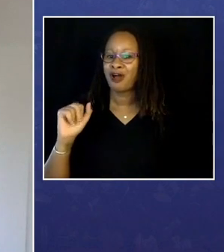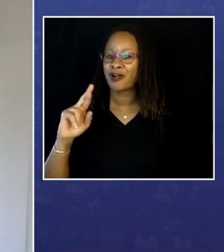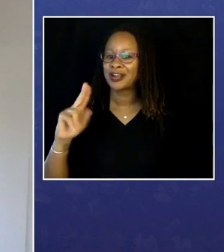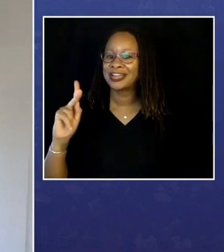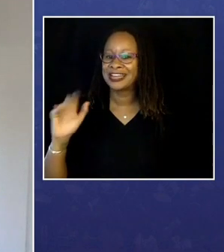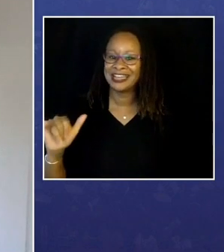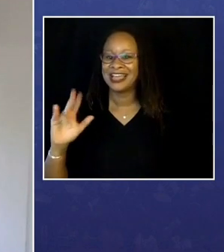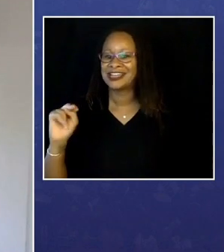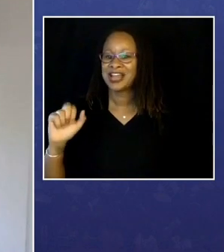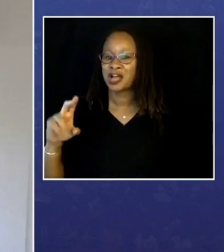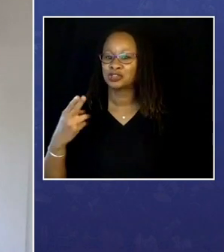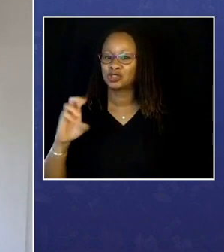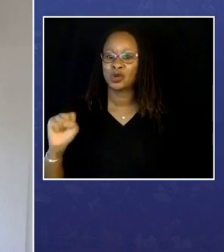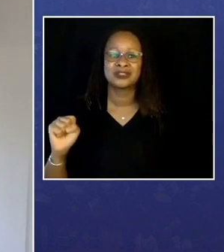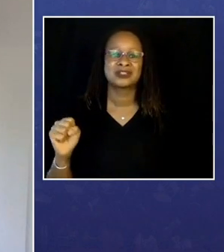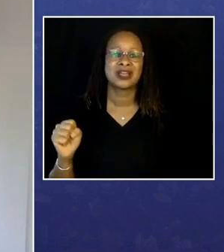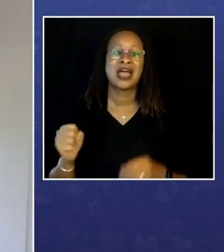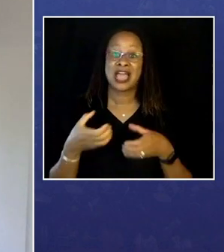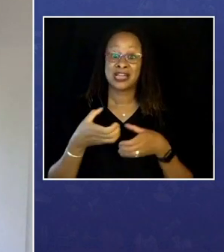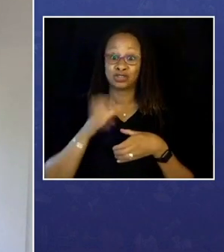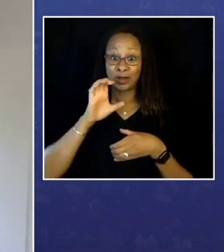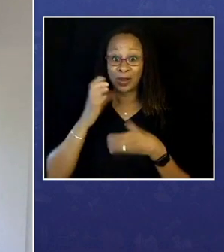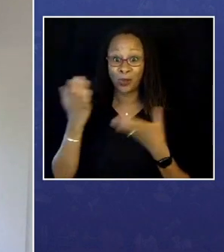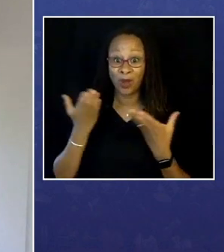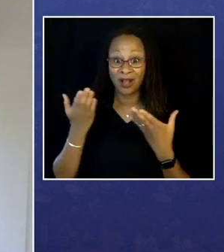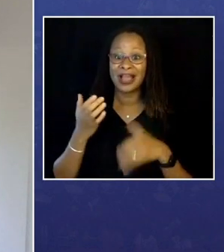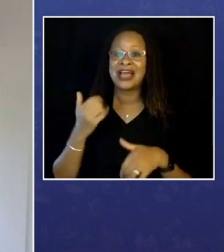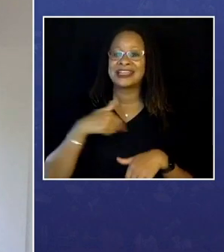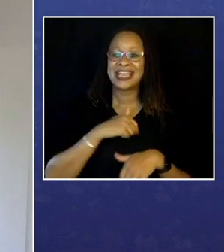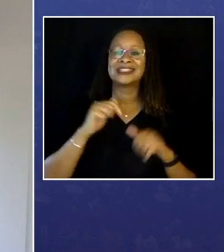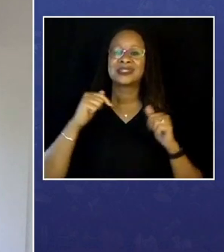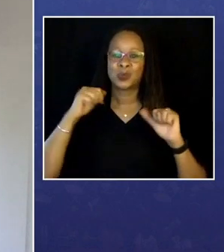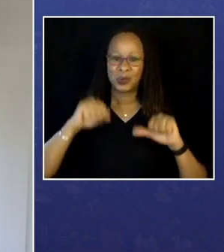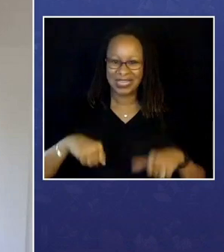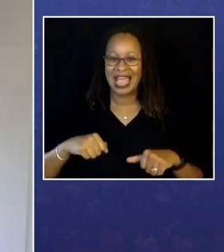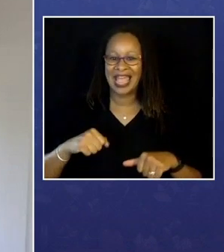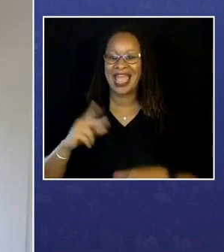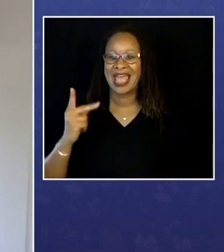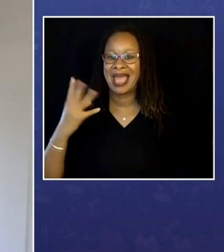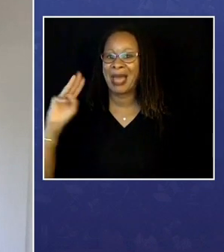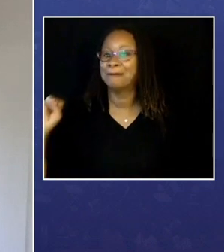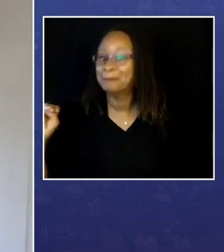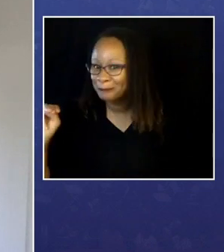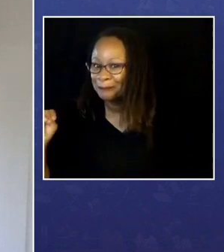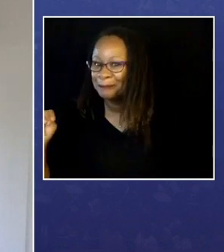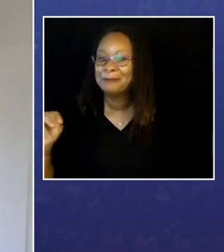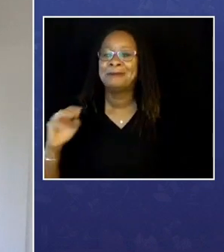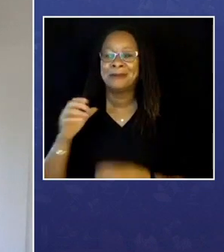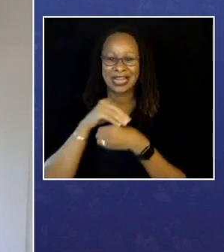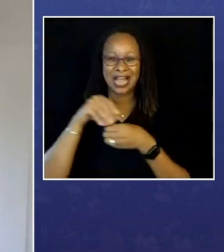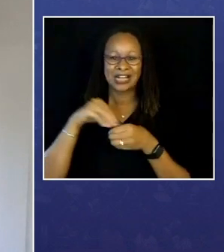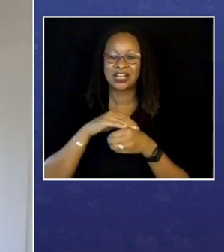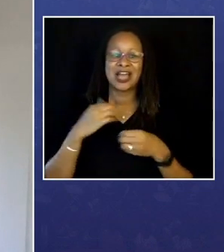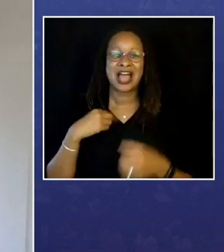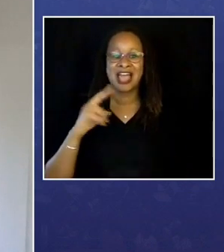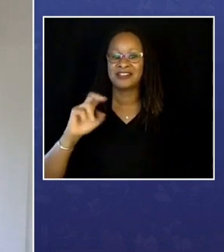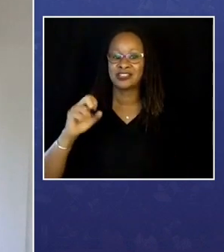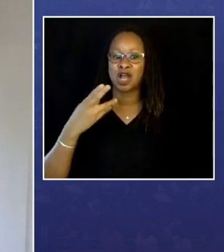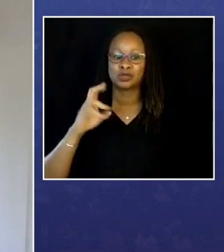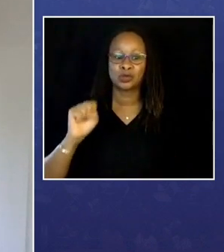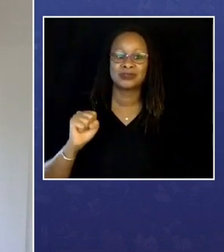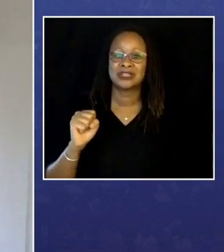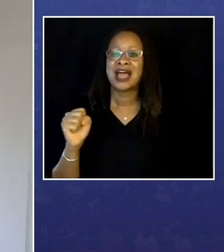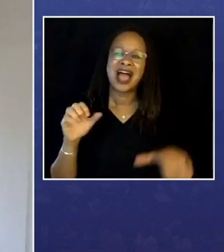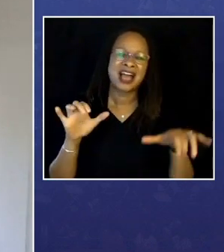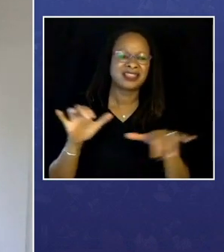And for my drink, I have the Yes We Can cocktail. So what's in the nachos is I've got pita chips. I actually do